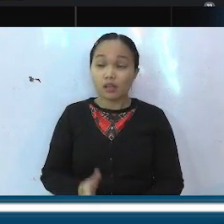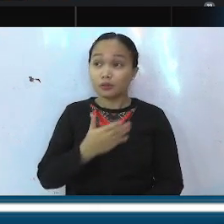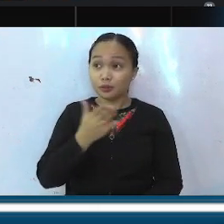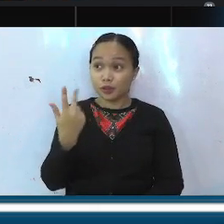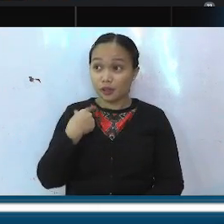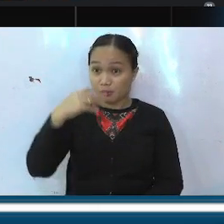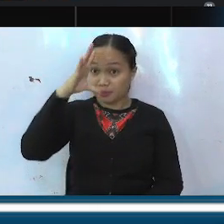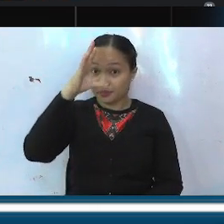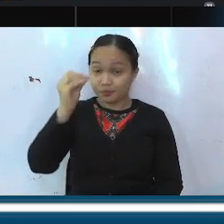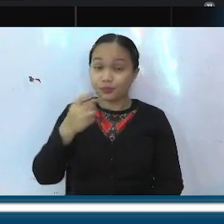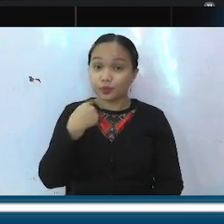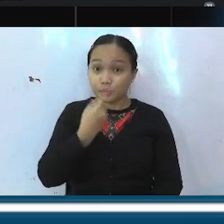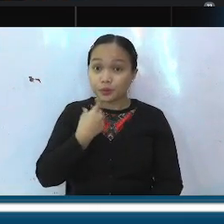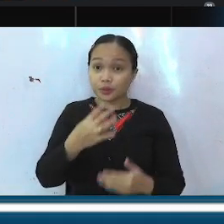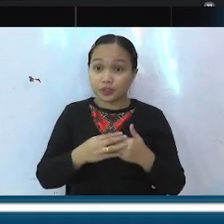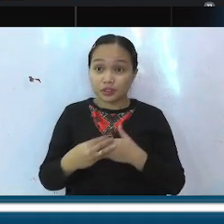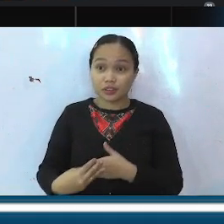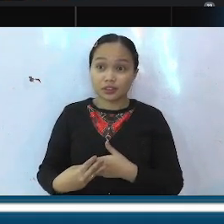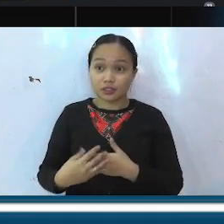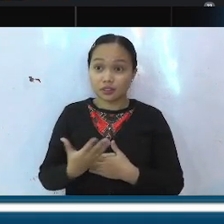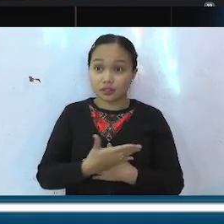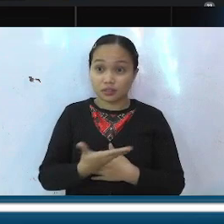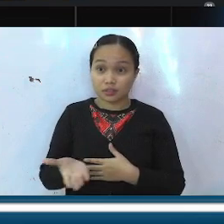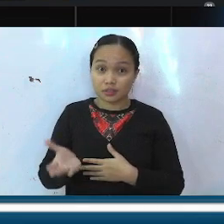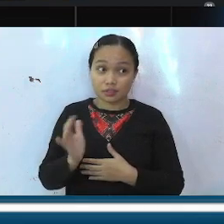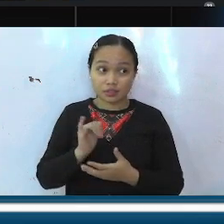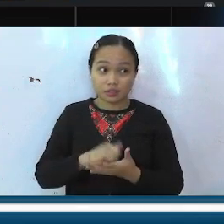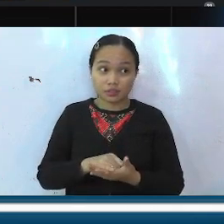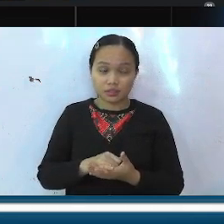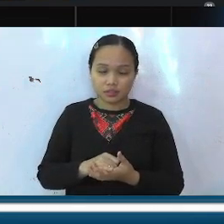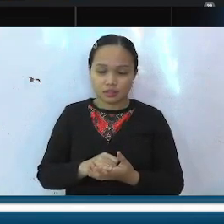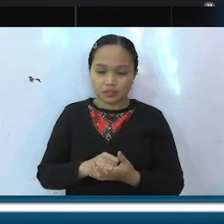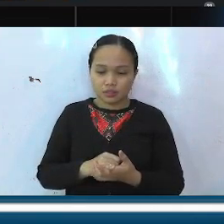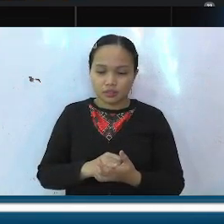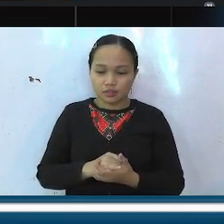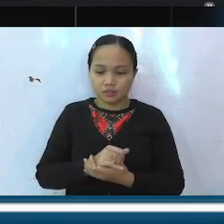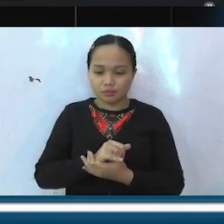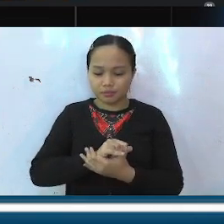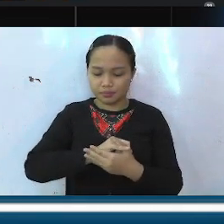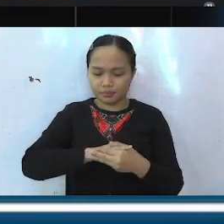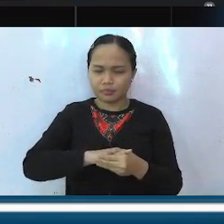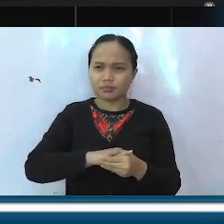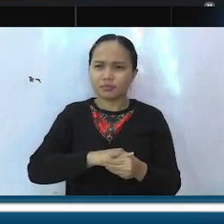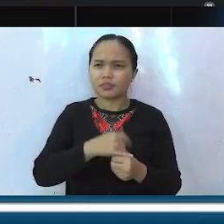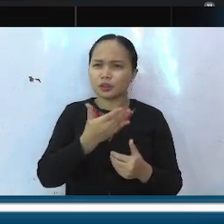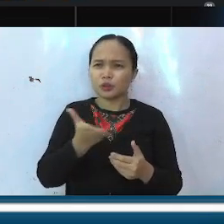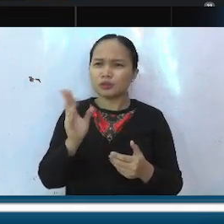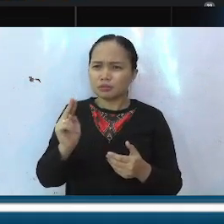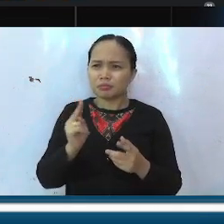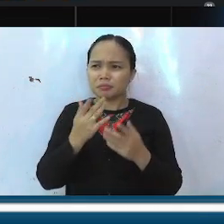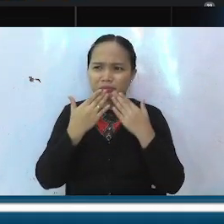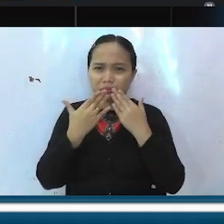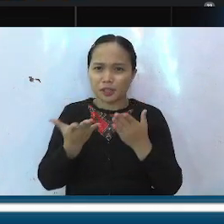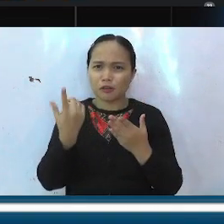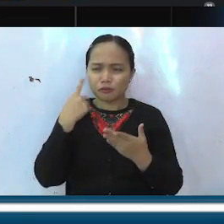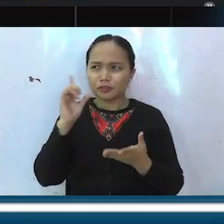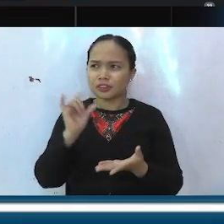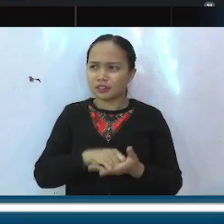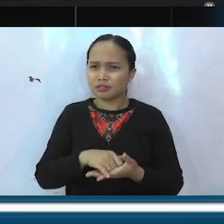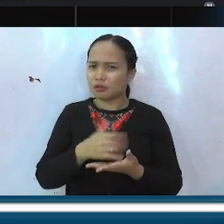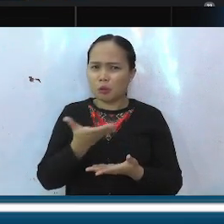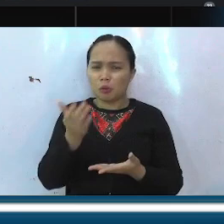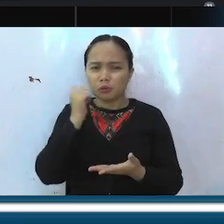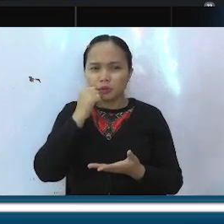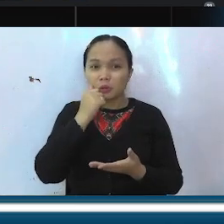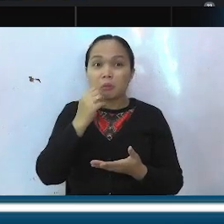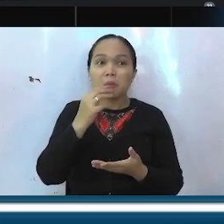that cares about you, that doesn't want anything bad to happen to you. You guys be thankful for that. Don't always get mad because